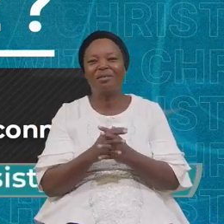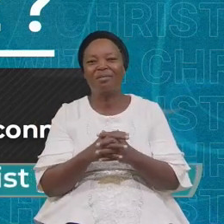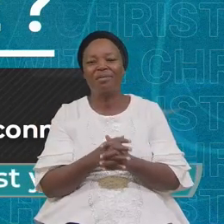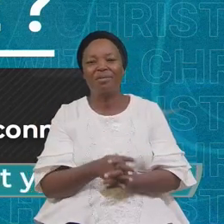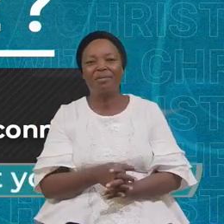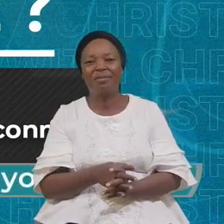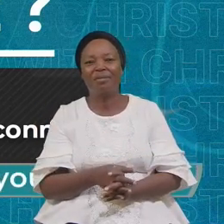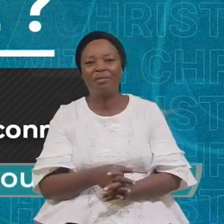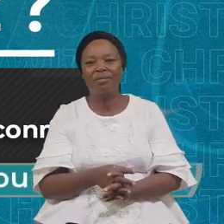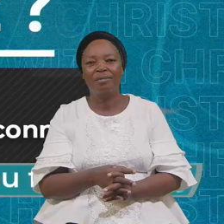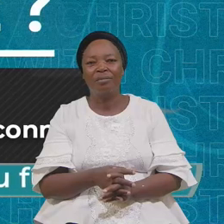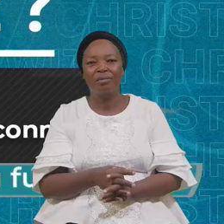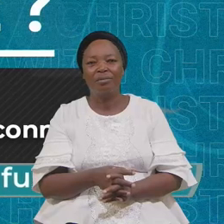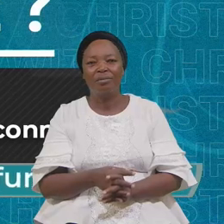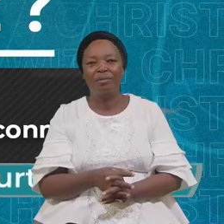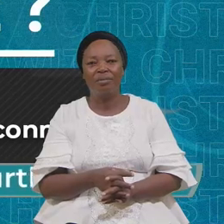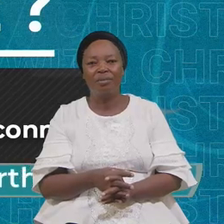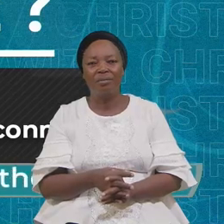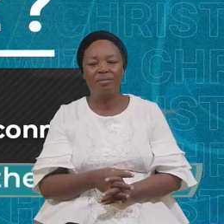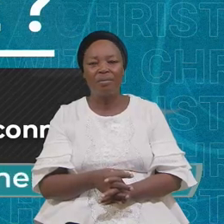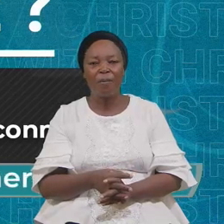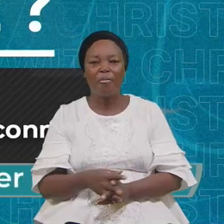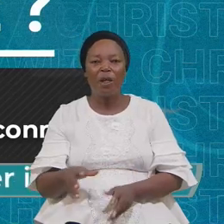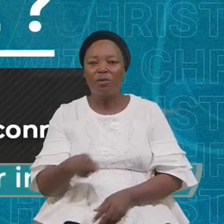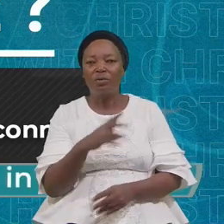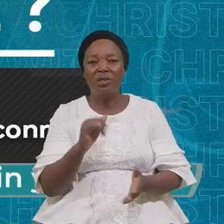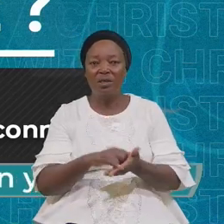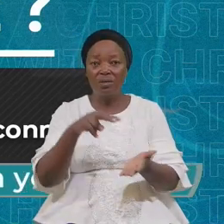Those of us that stood up for